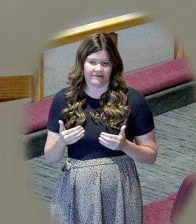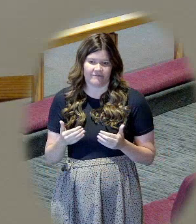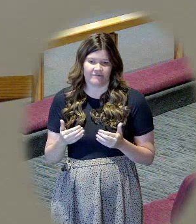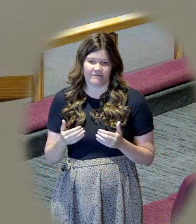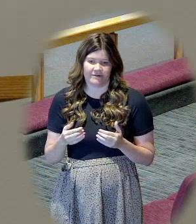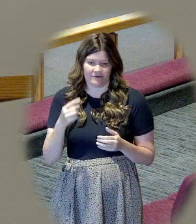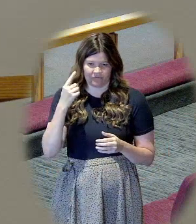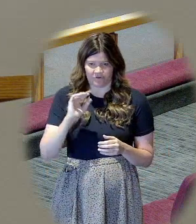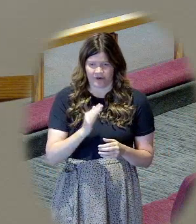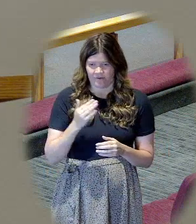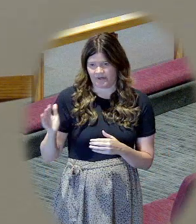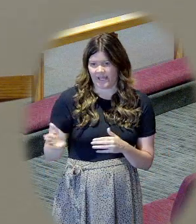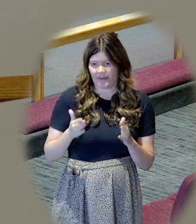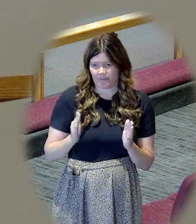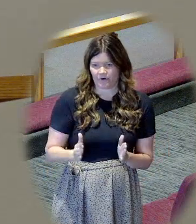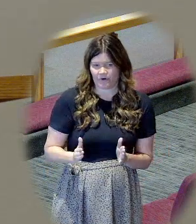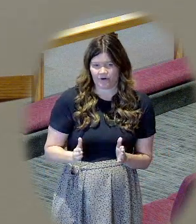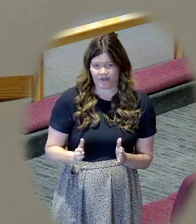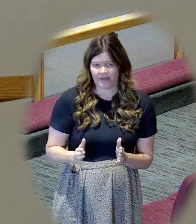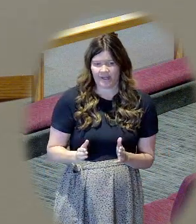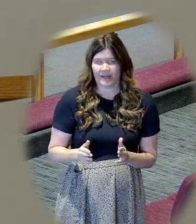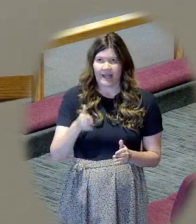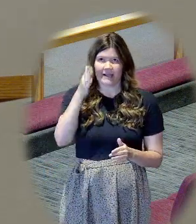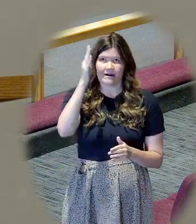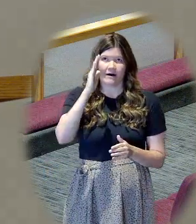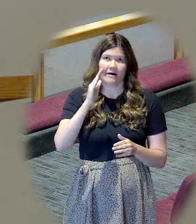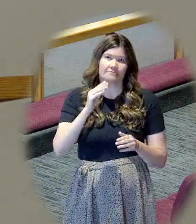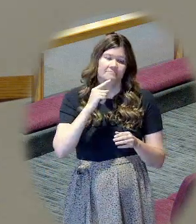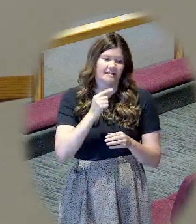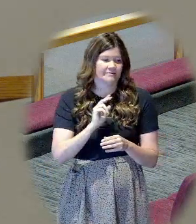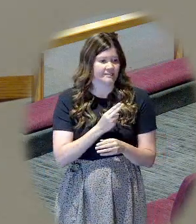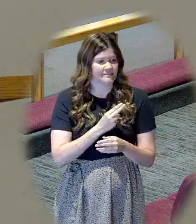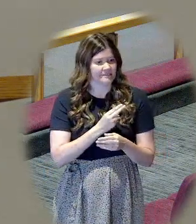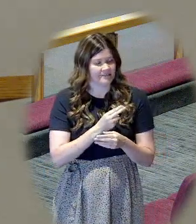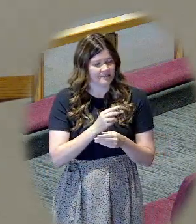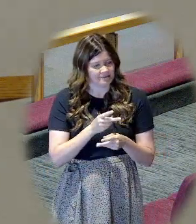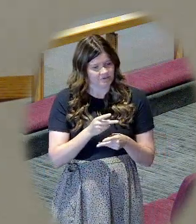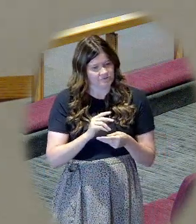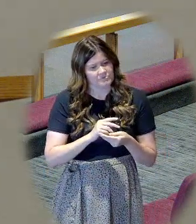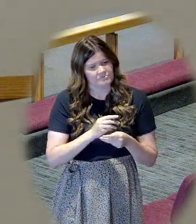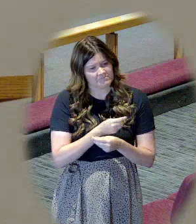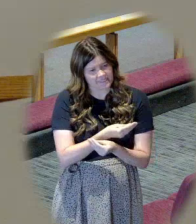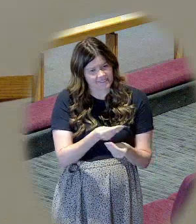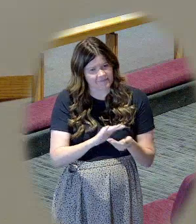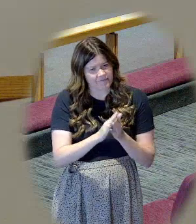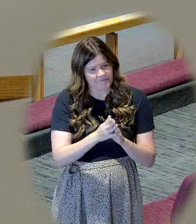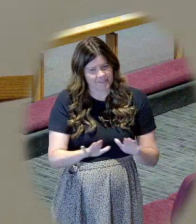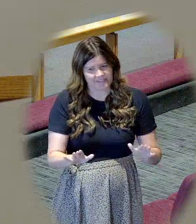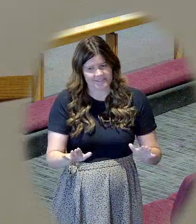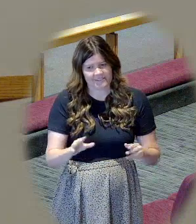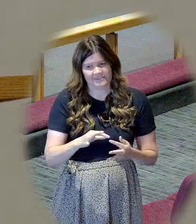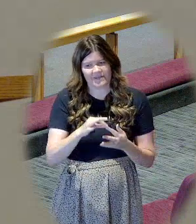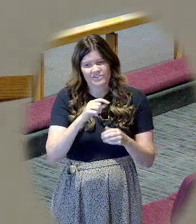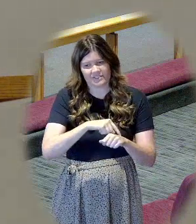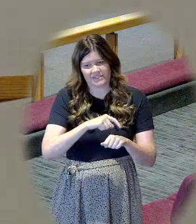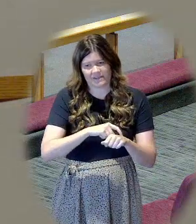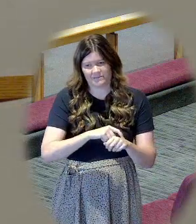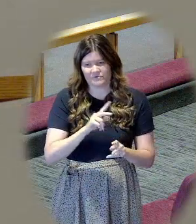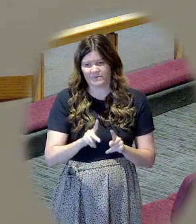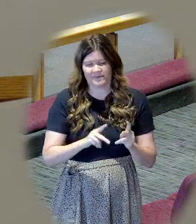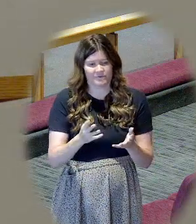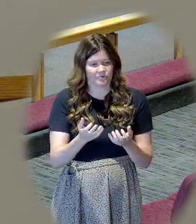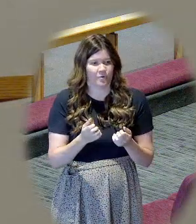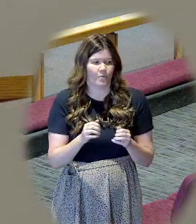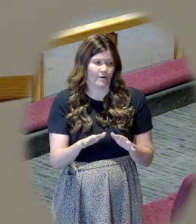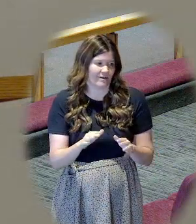neighbor. And certainly God calls us to be peacemakers, even and especially when others don't want to make peace